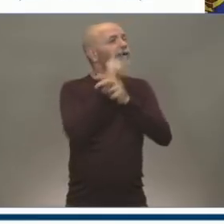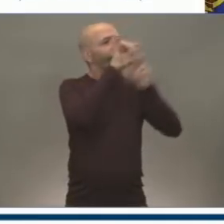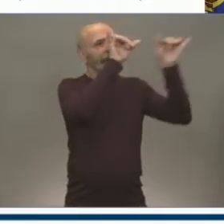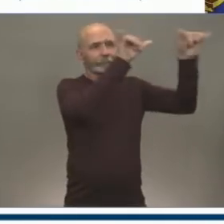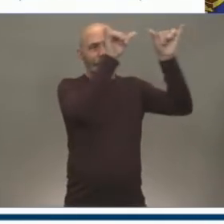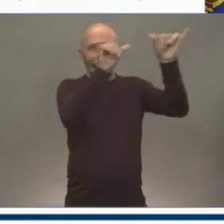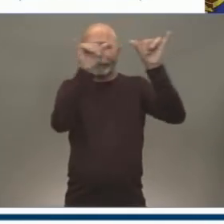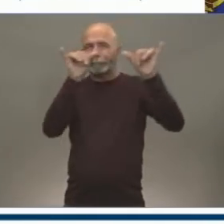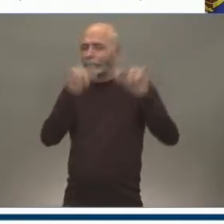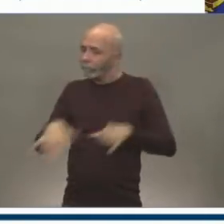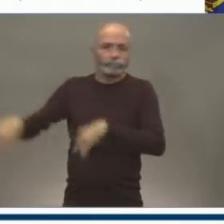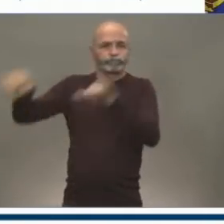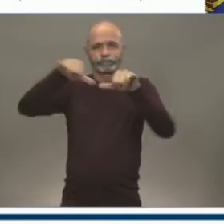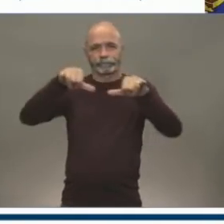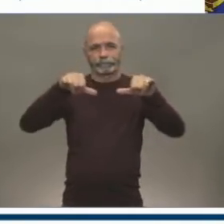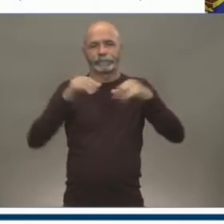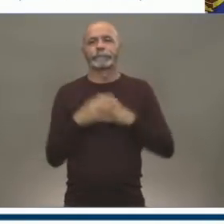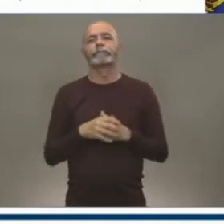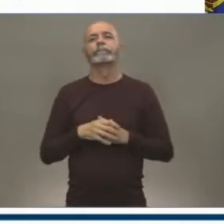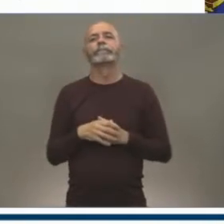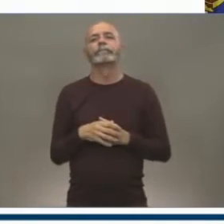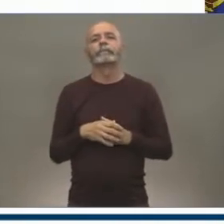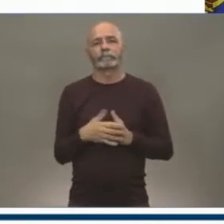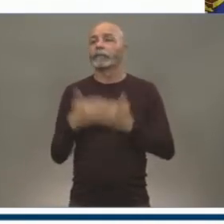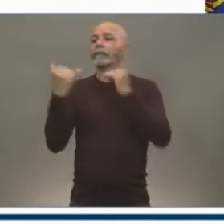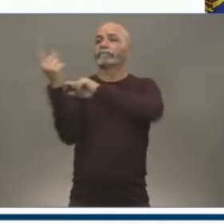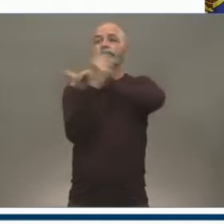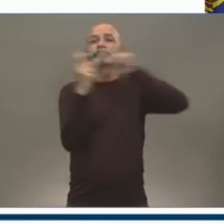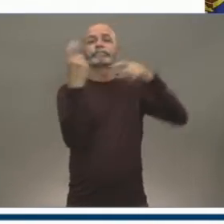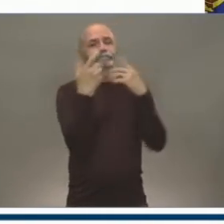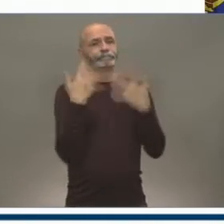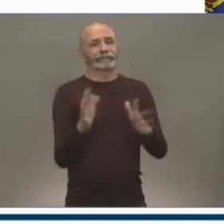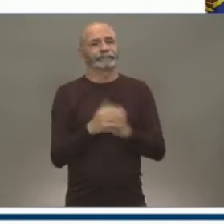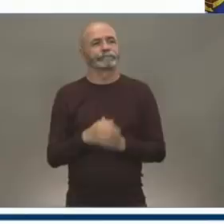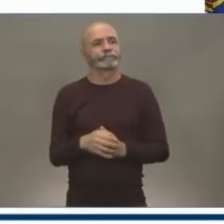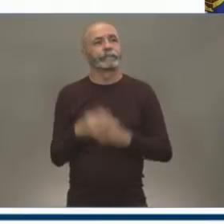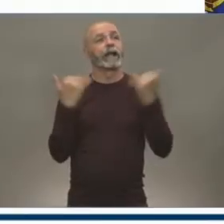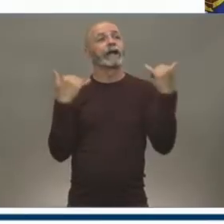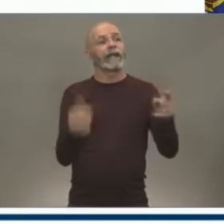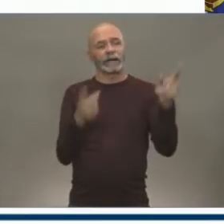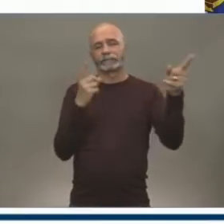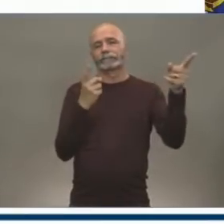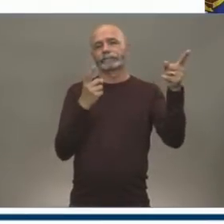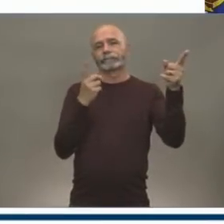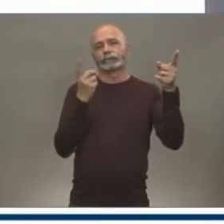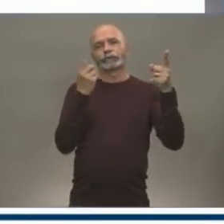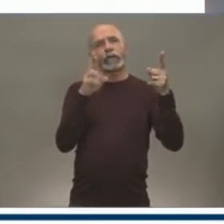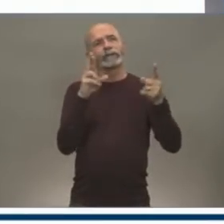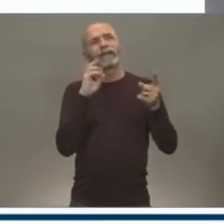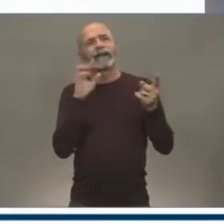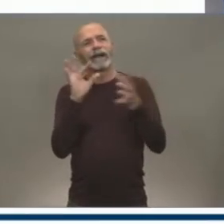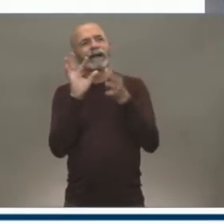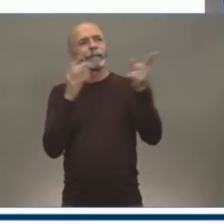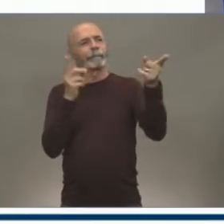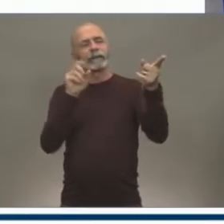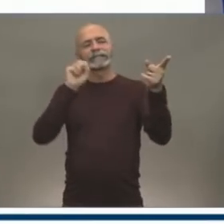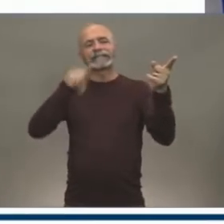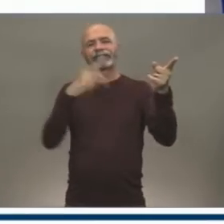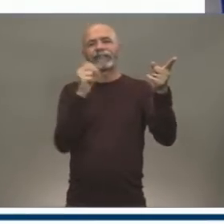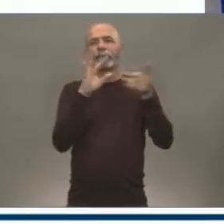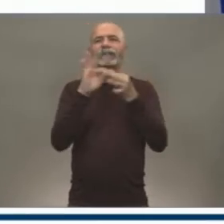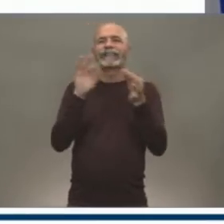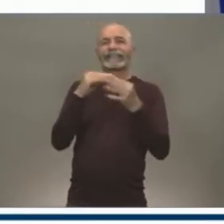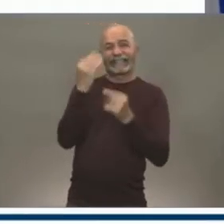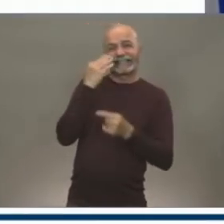time we have for questions today. Go ahead, Premier. I know Dr. Strang talked about our young citizens at the beginning, the 18 to 35-year-old, but I want to take a minute to speak